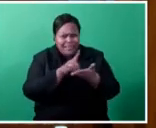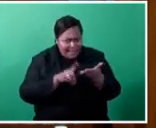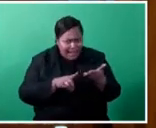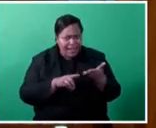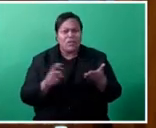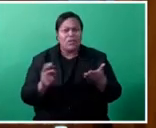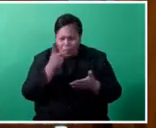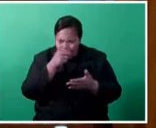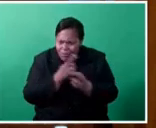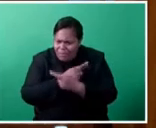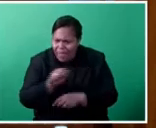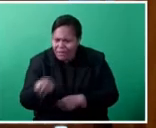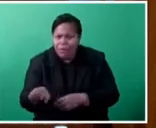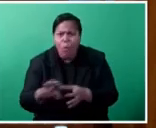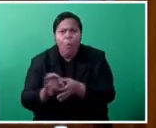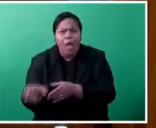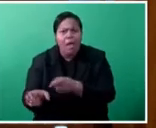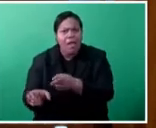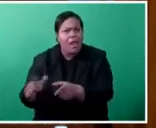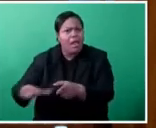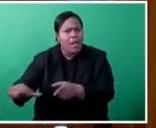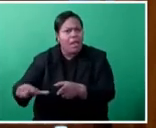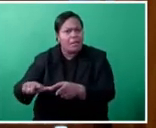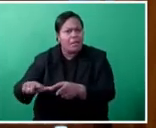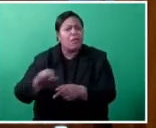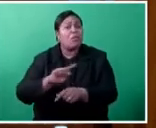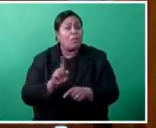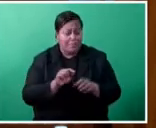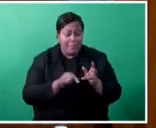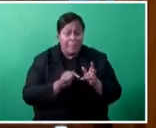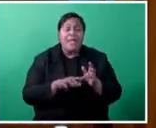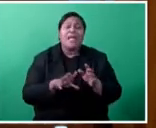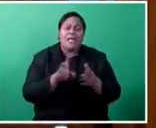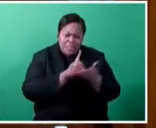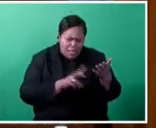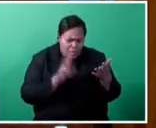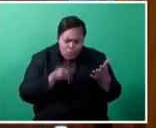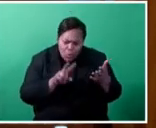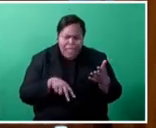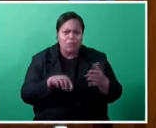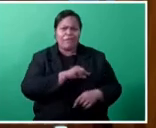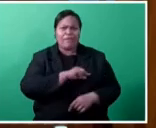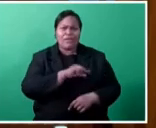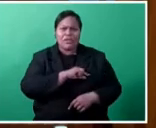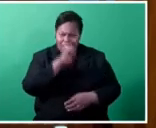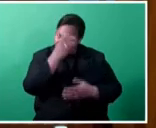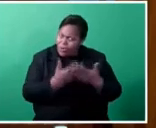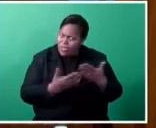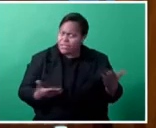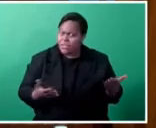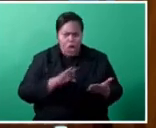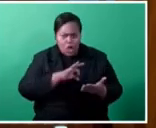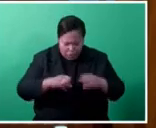an employee. It is designed to look at qualification, experience. It is not designed to look at a particular person's race,